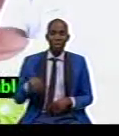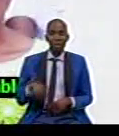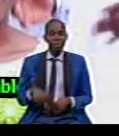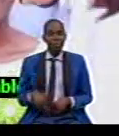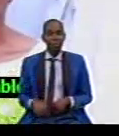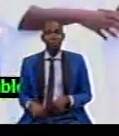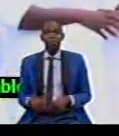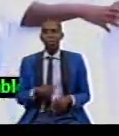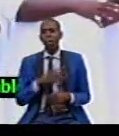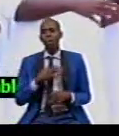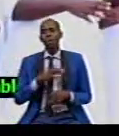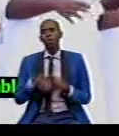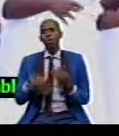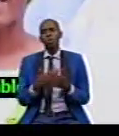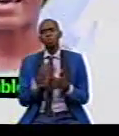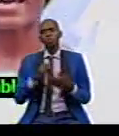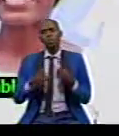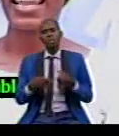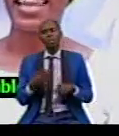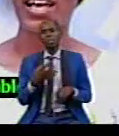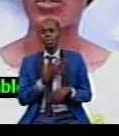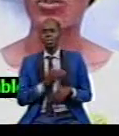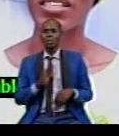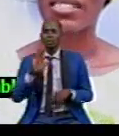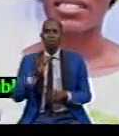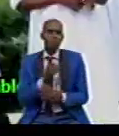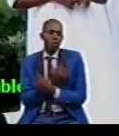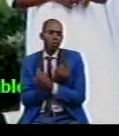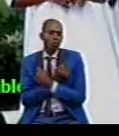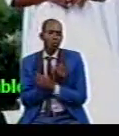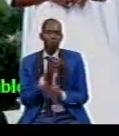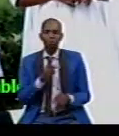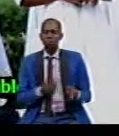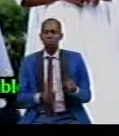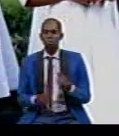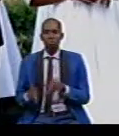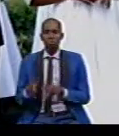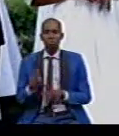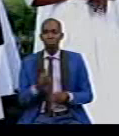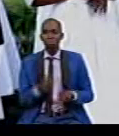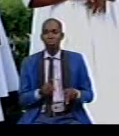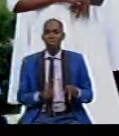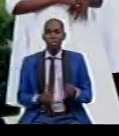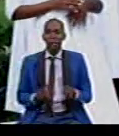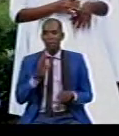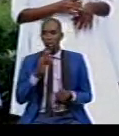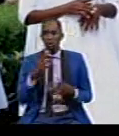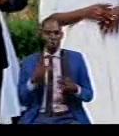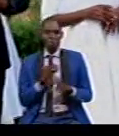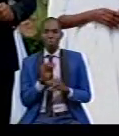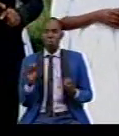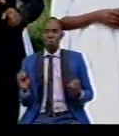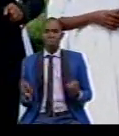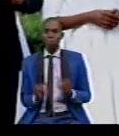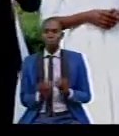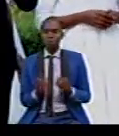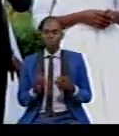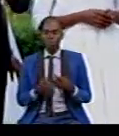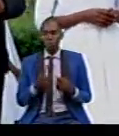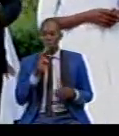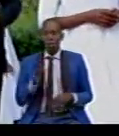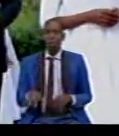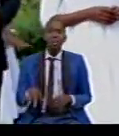repent, our sin will not be blotted out. The sin will be following us like our shadow. And until